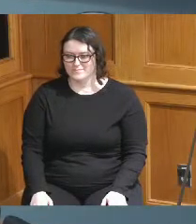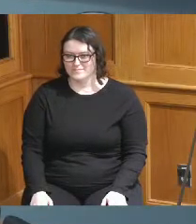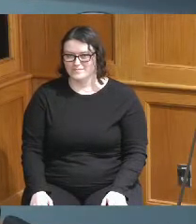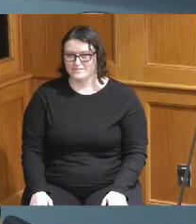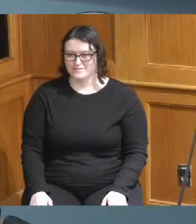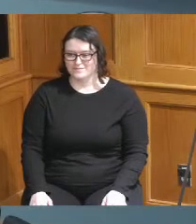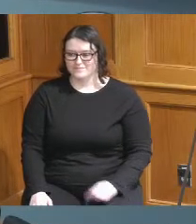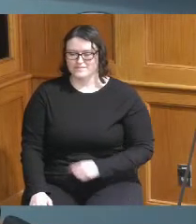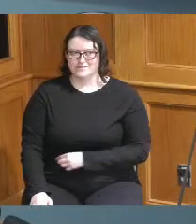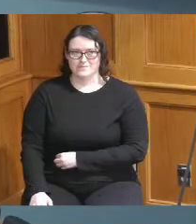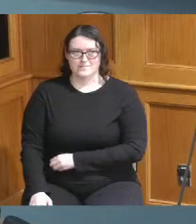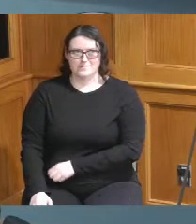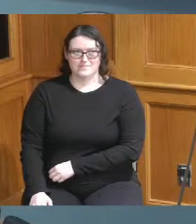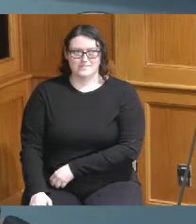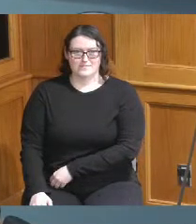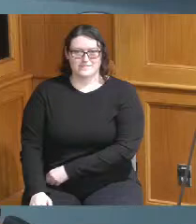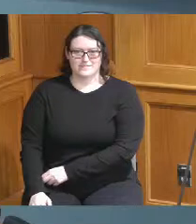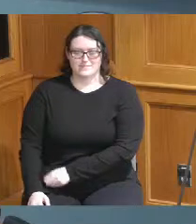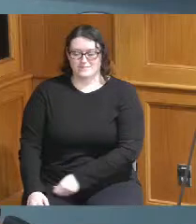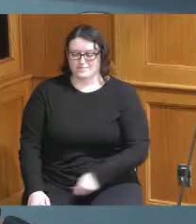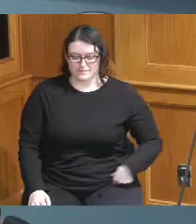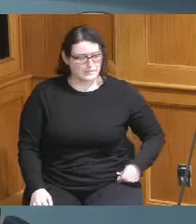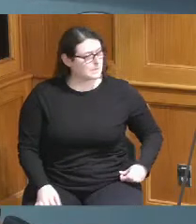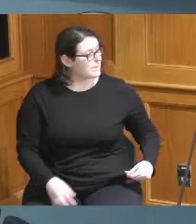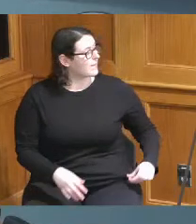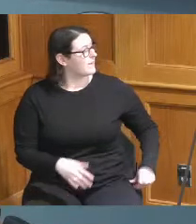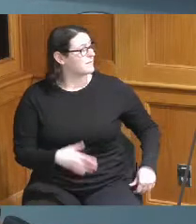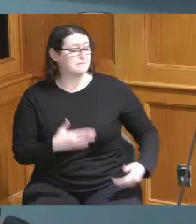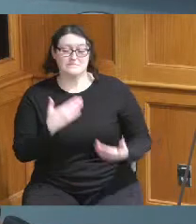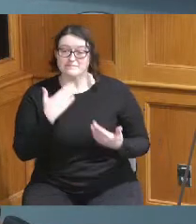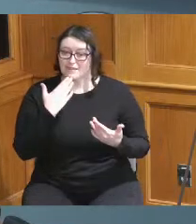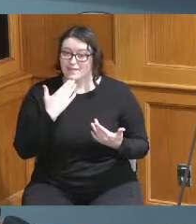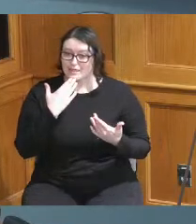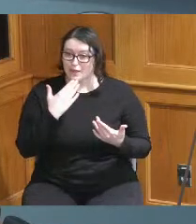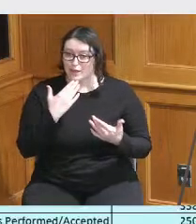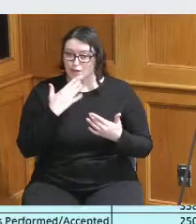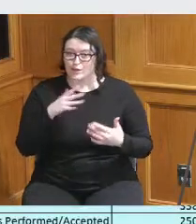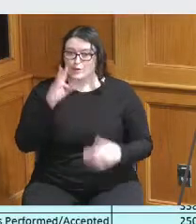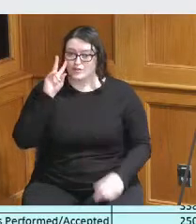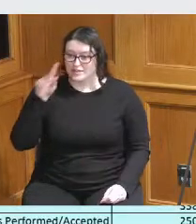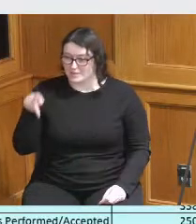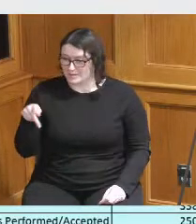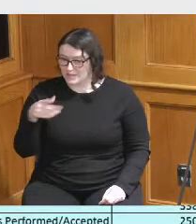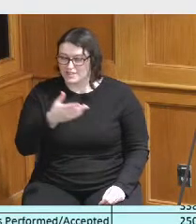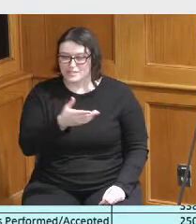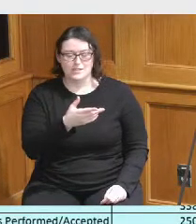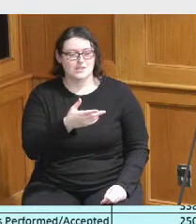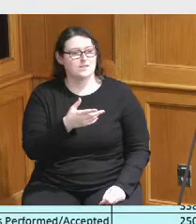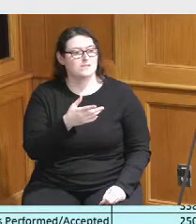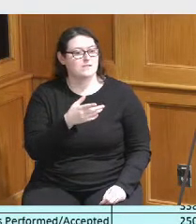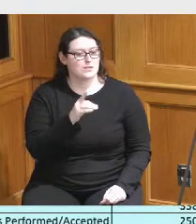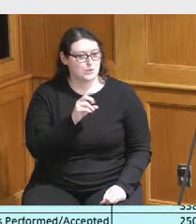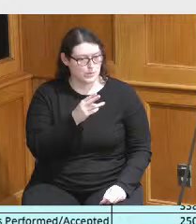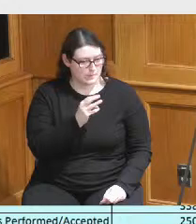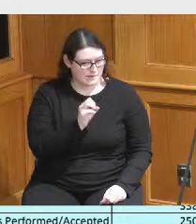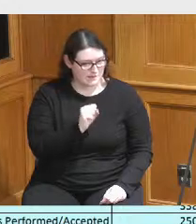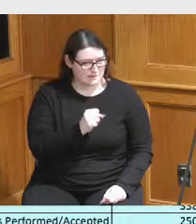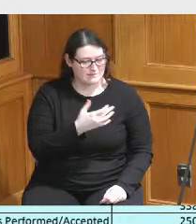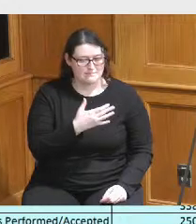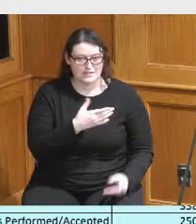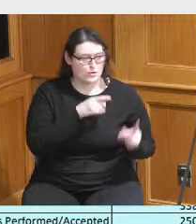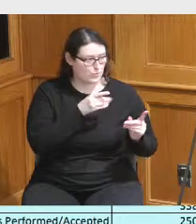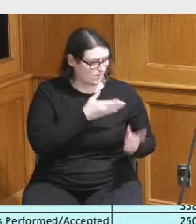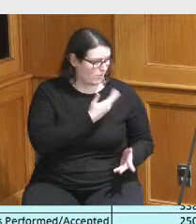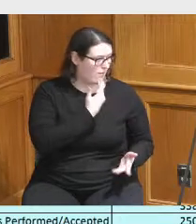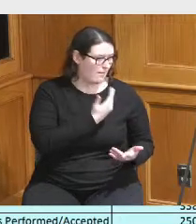Thank you, Director Christie and Vice President Driehaus and Sumra Dumas. Thank you for the opportunity